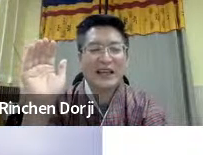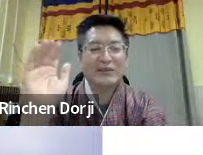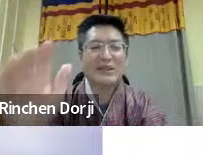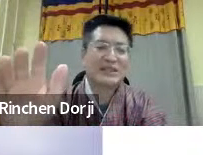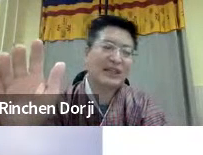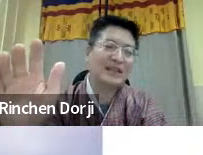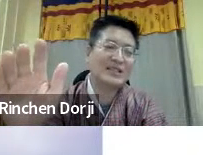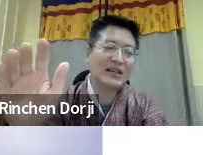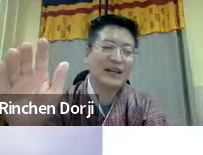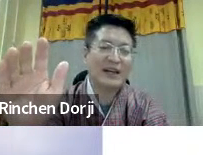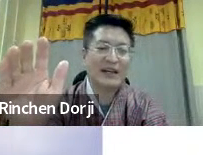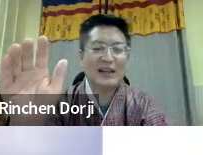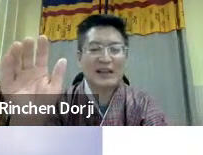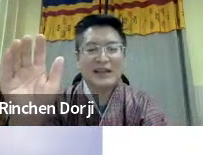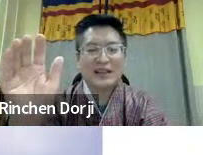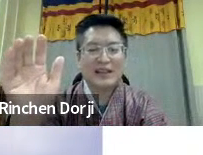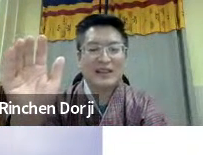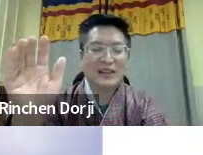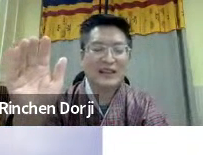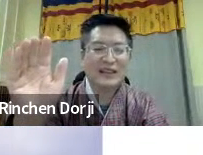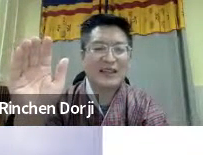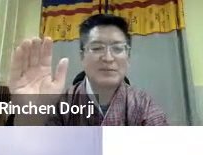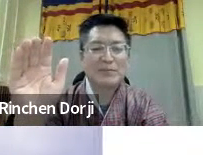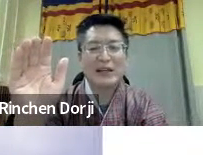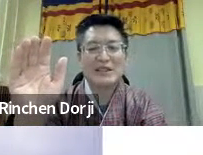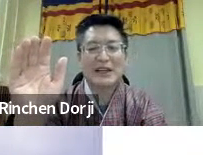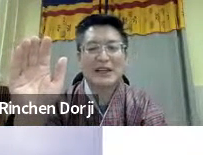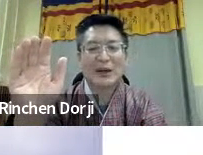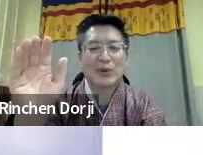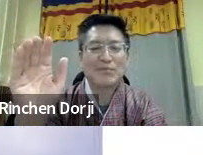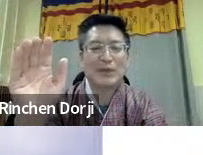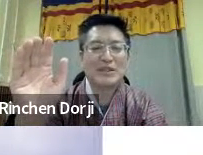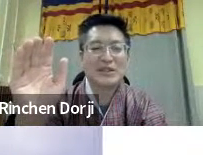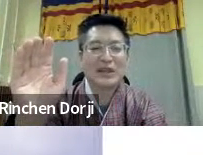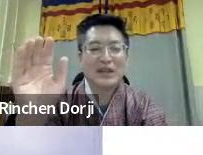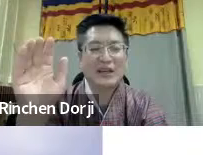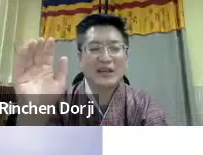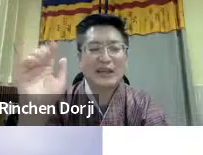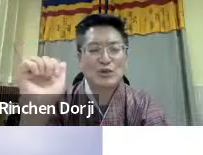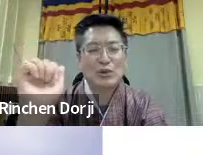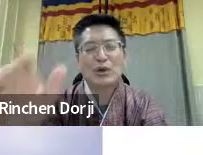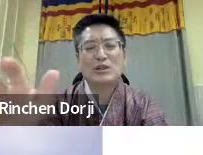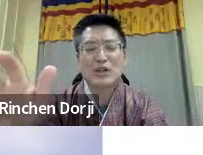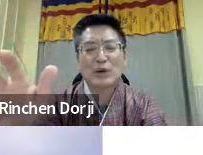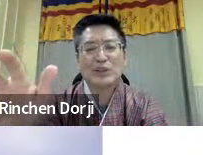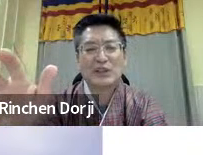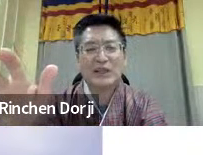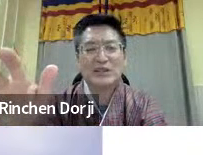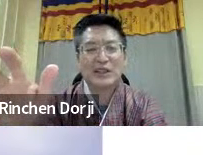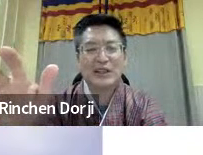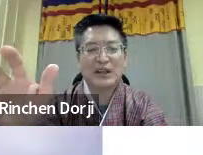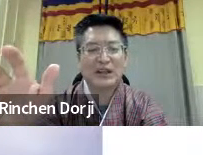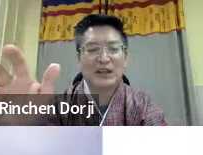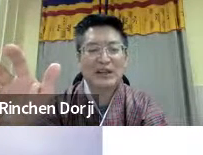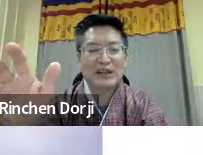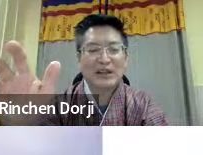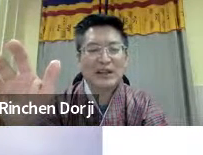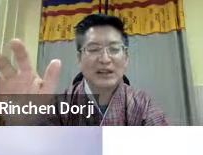had never stayed in his palace with peace. He had toured around the